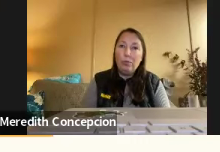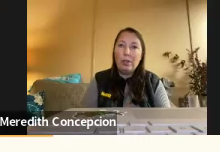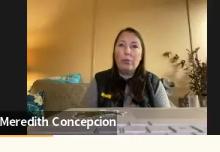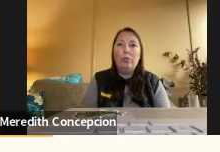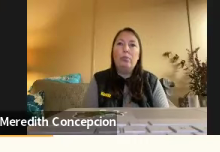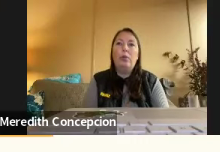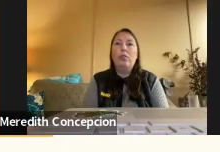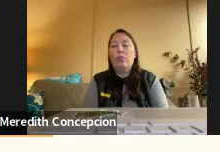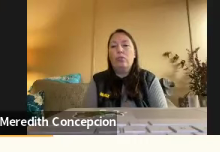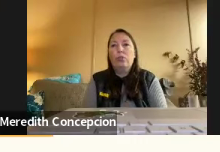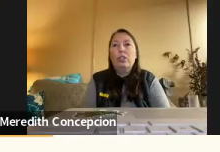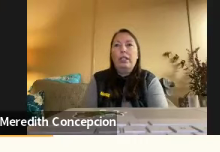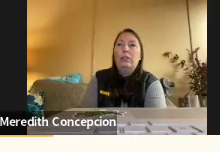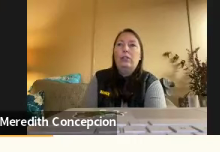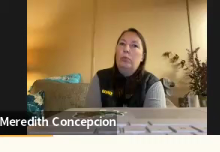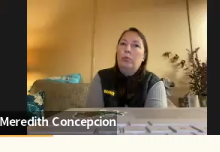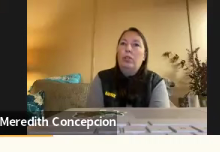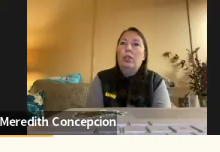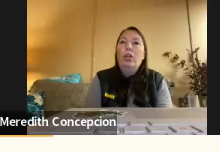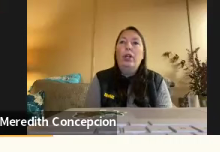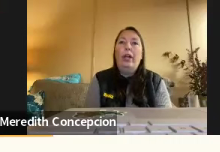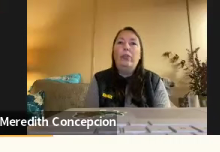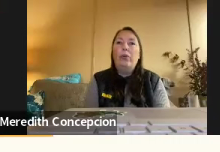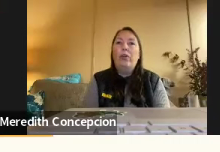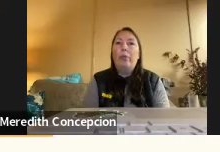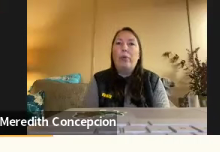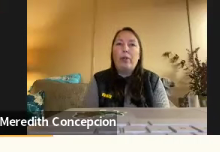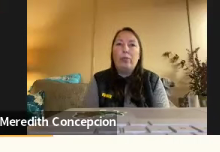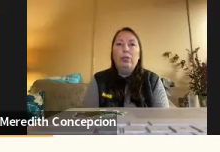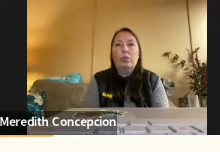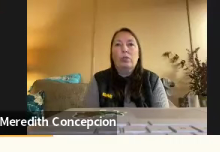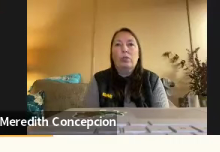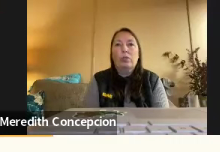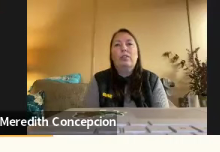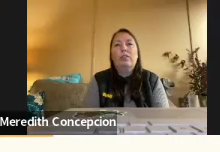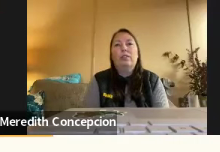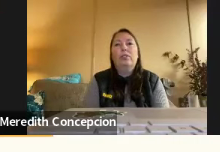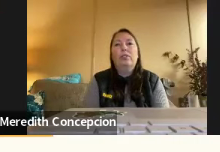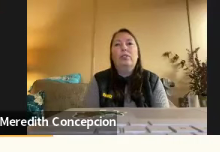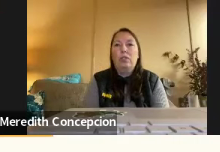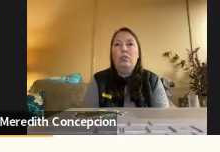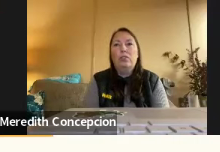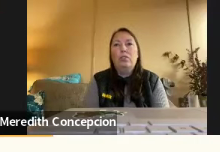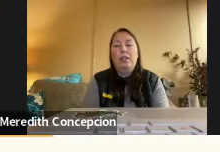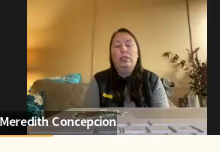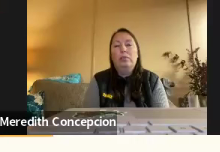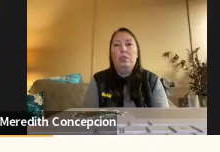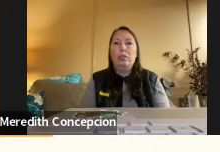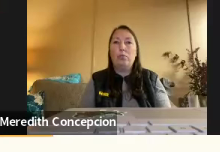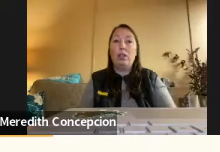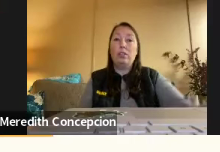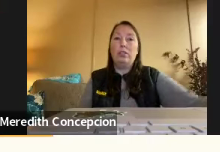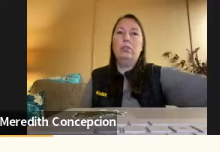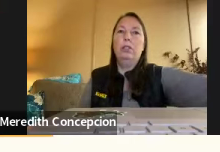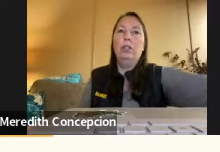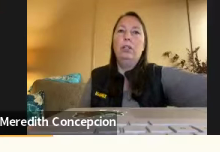I viewed my role as both a social worker and council member as one that brought real world practice and lived experience into the